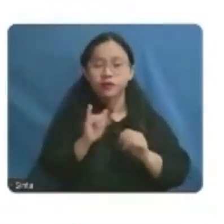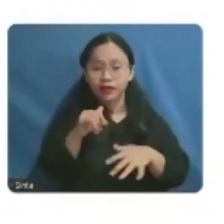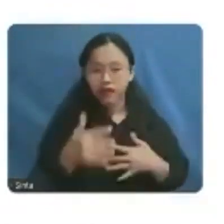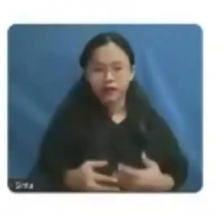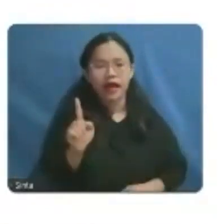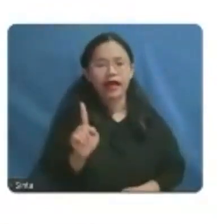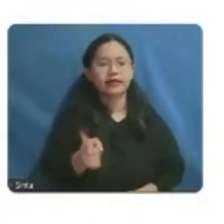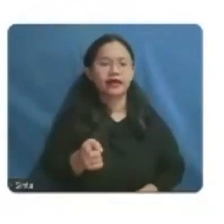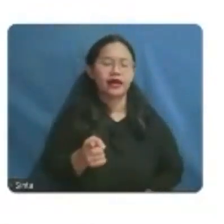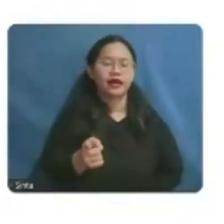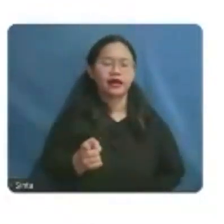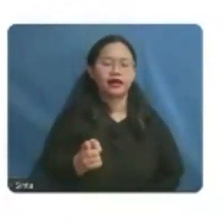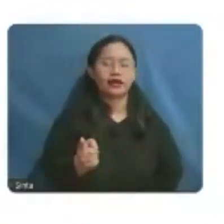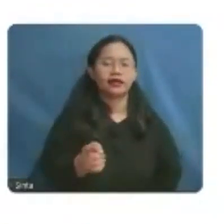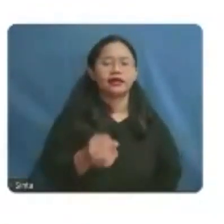of